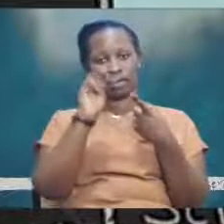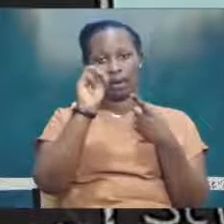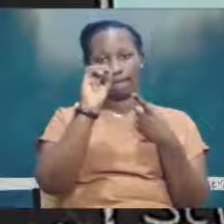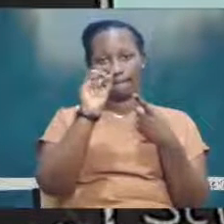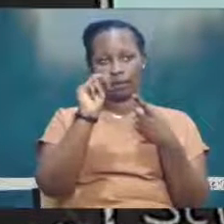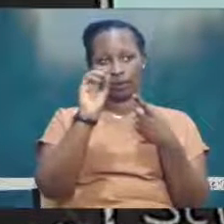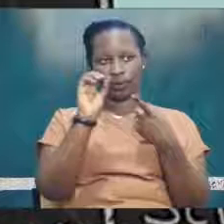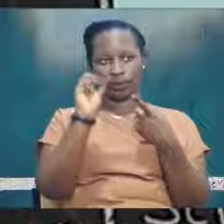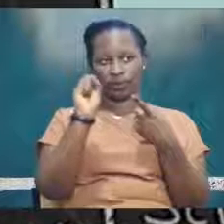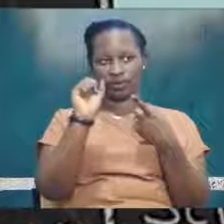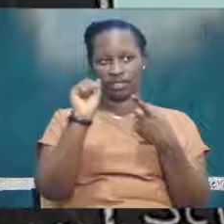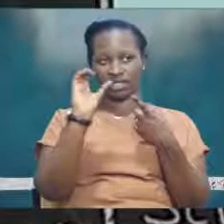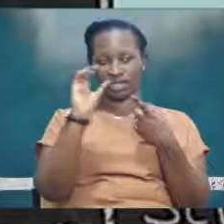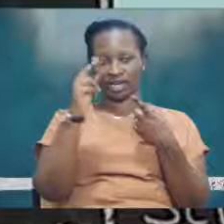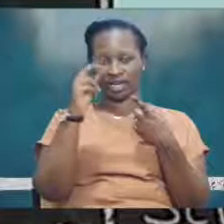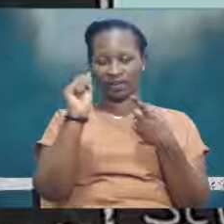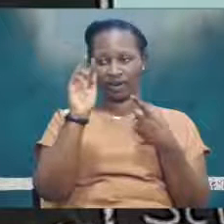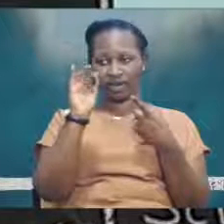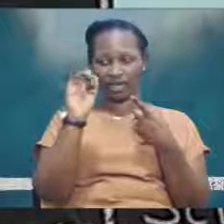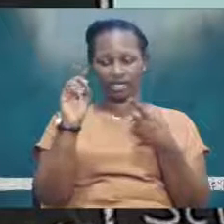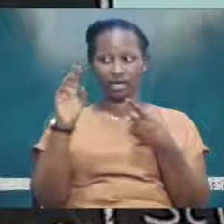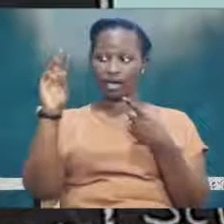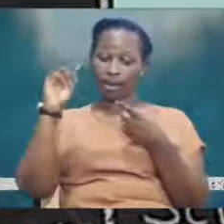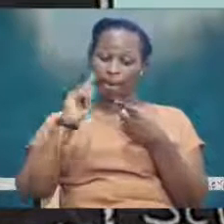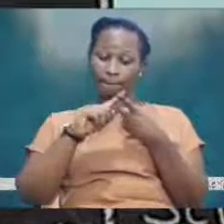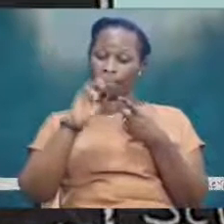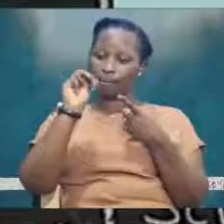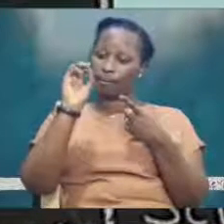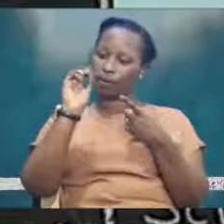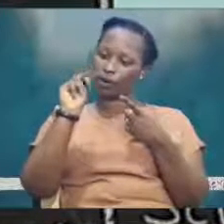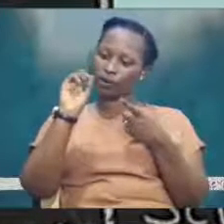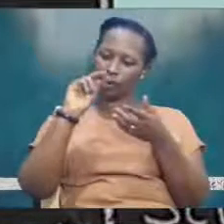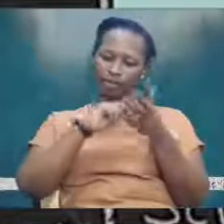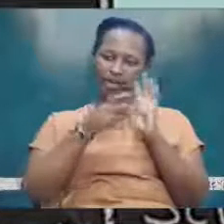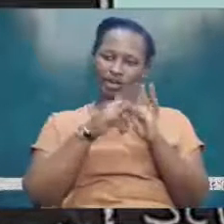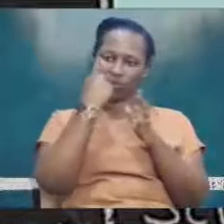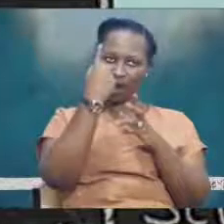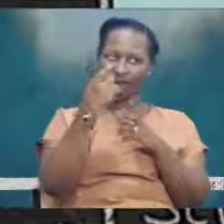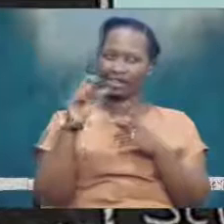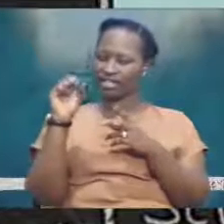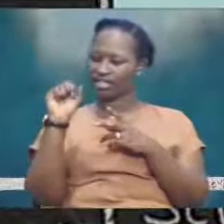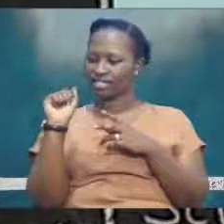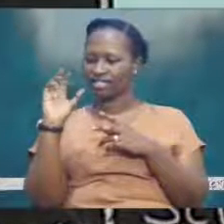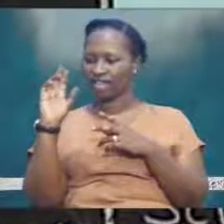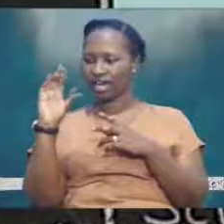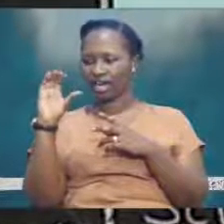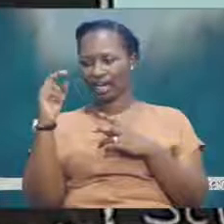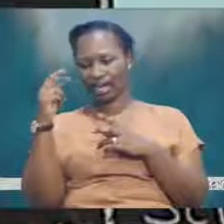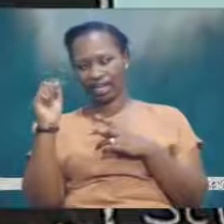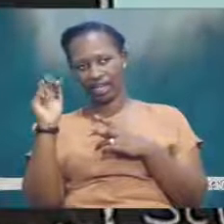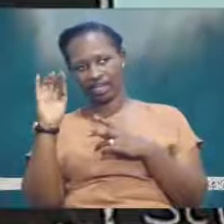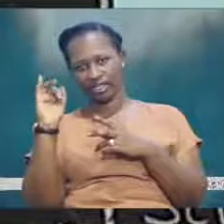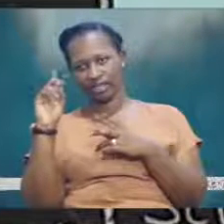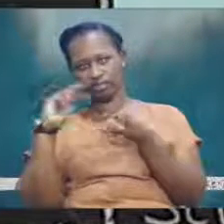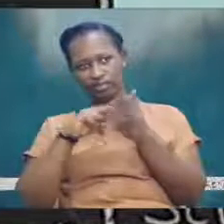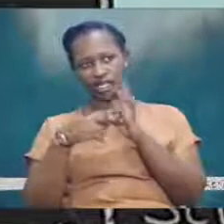have seen mono means one, saccharide means sugar, and these are simple sugars. We have seen